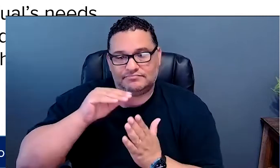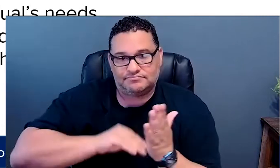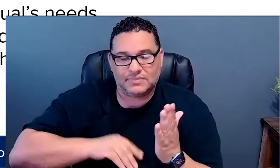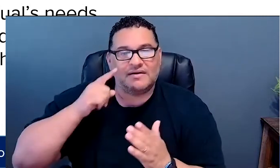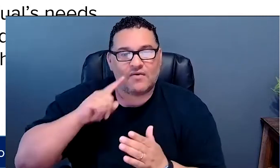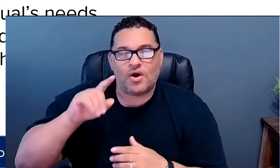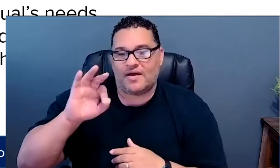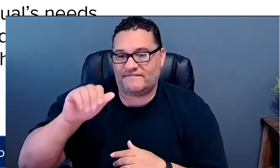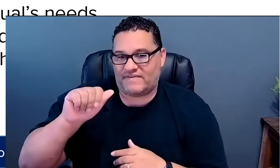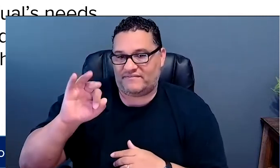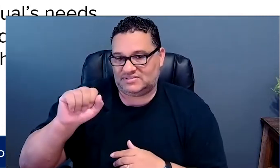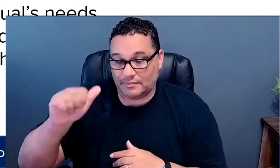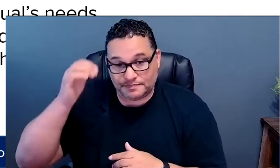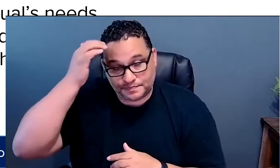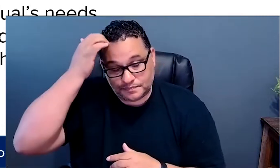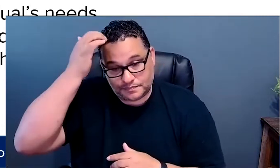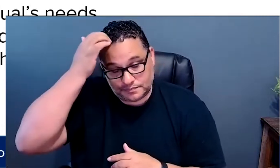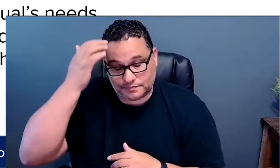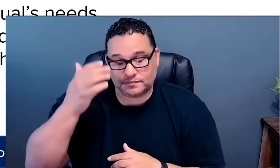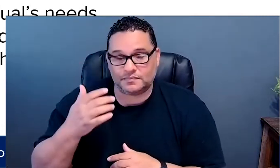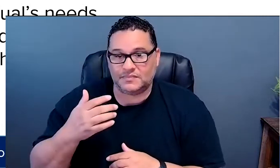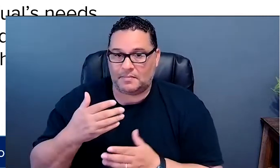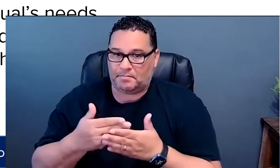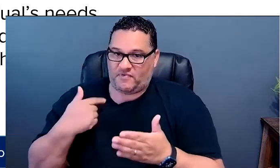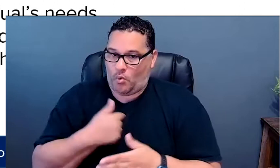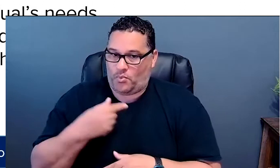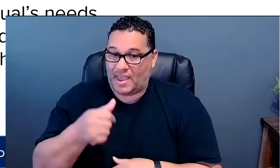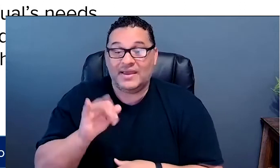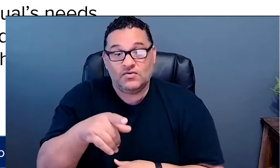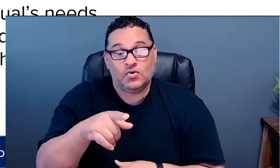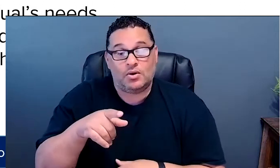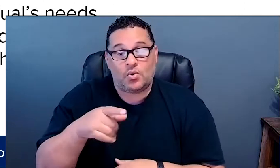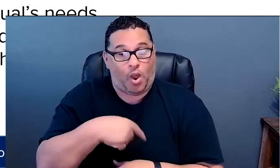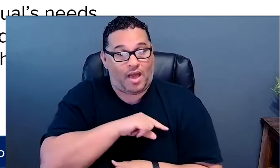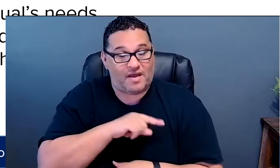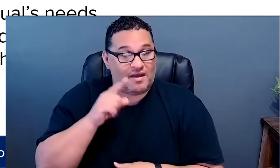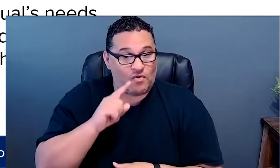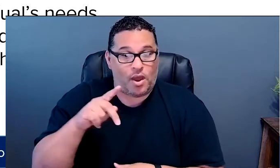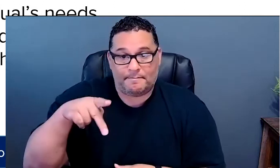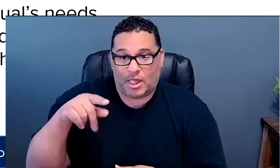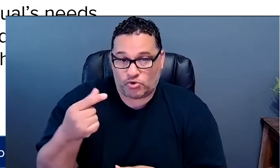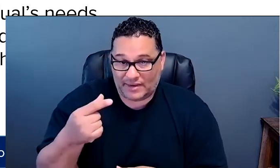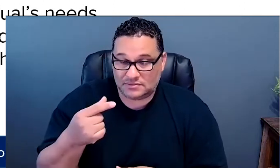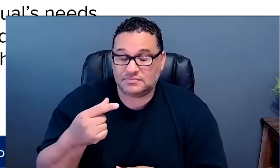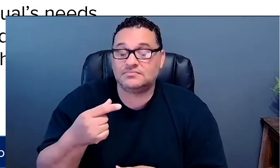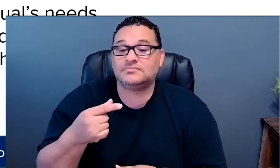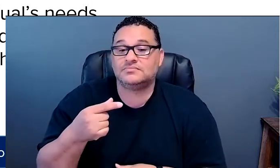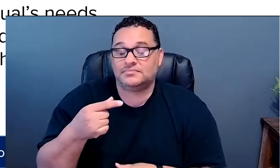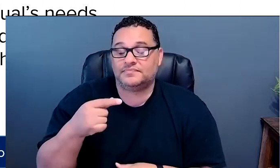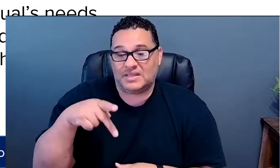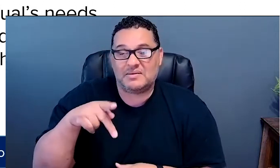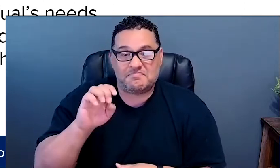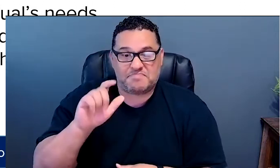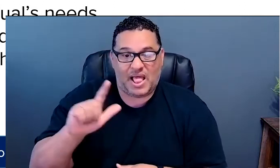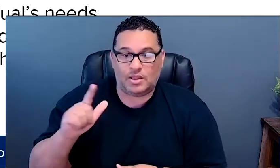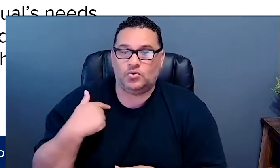college. So if you qualify for Pell Grant, we use that first. If you don't qualify for Pell